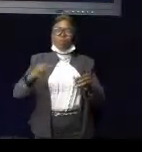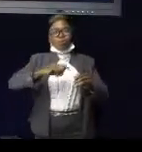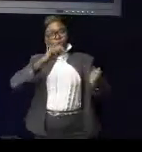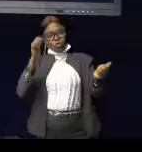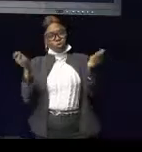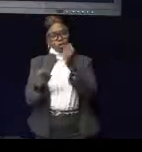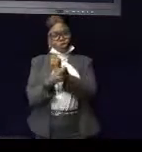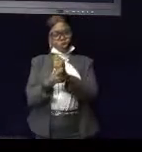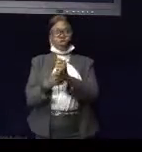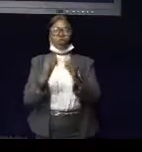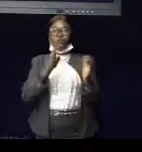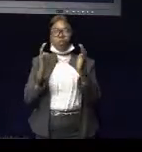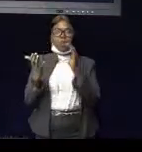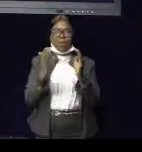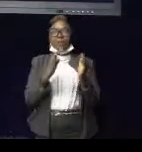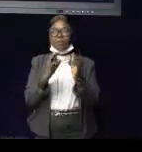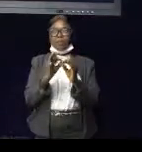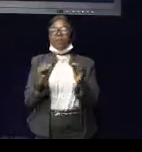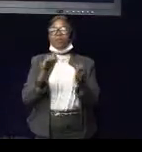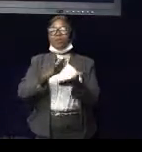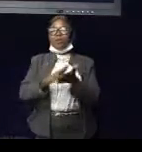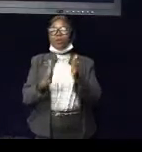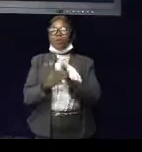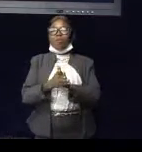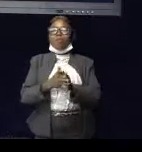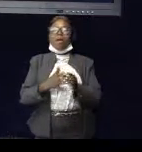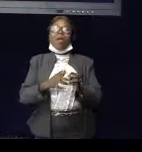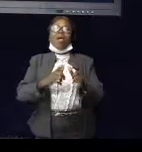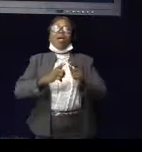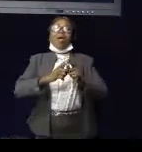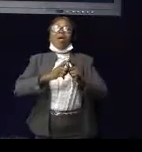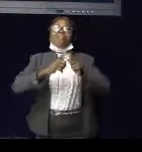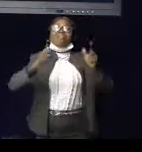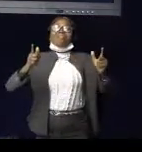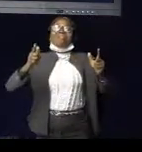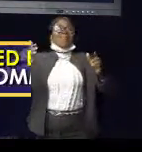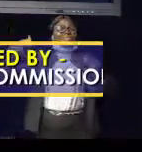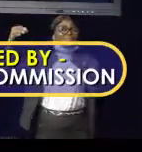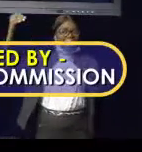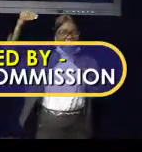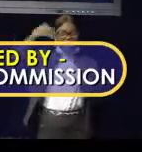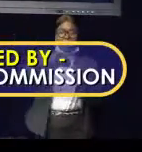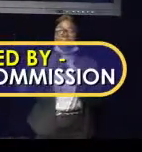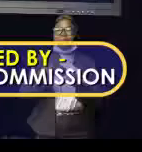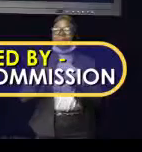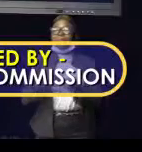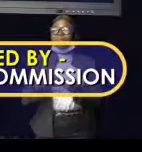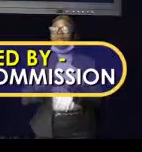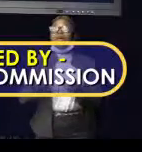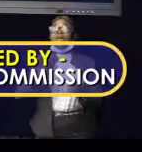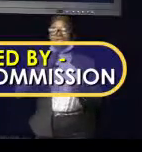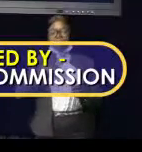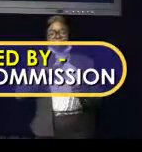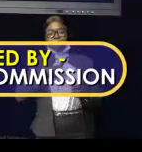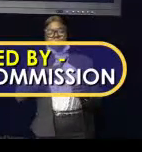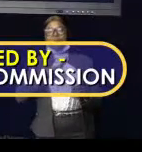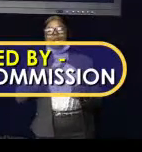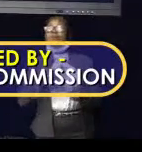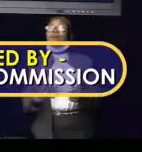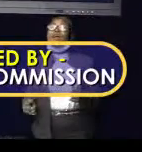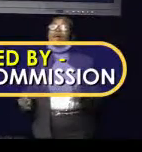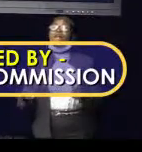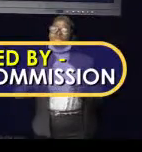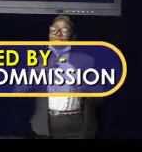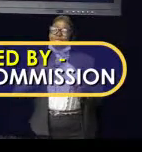to change it to the comparative form, it becomes larger, L-A-R-G-E-R. Fine,